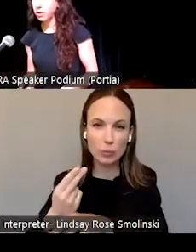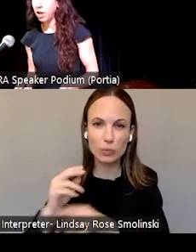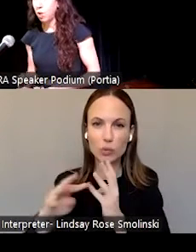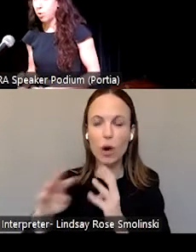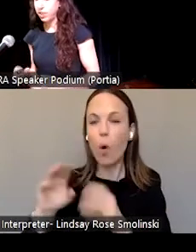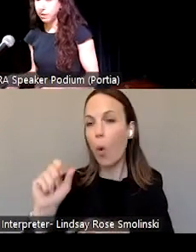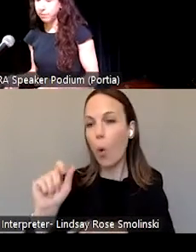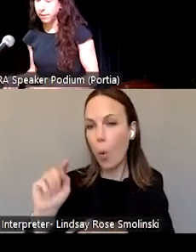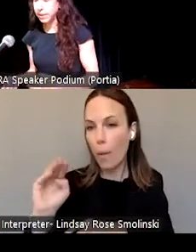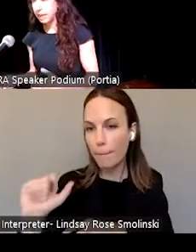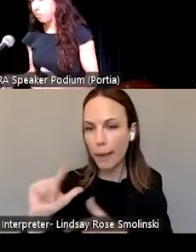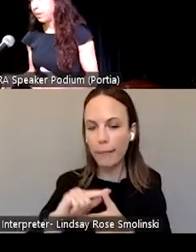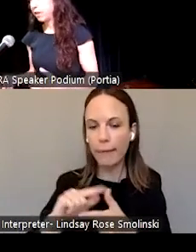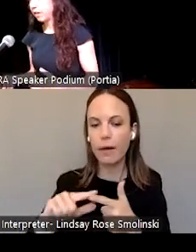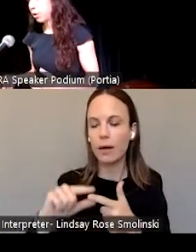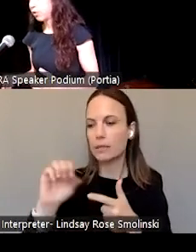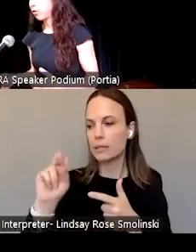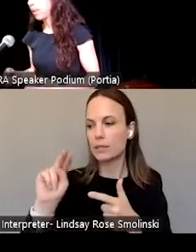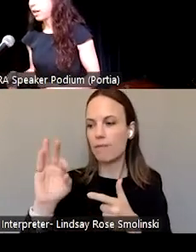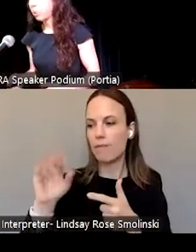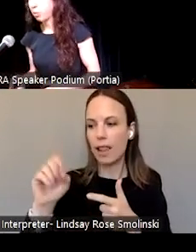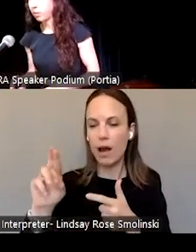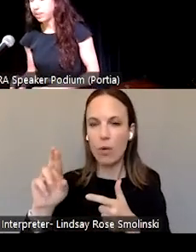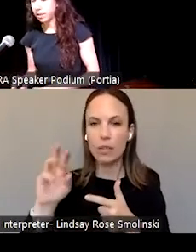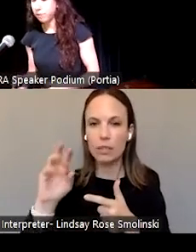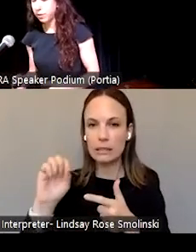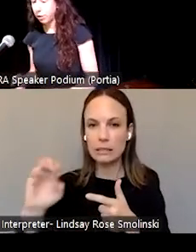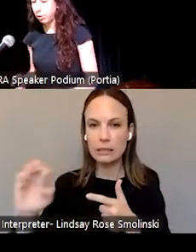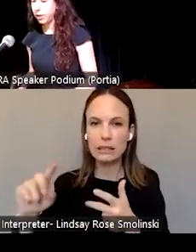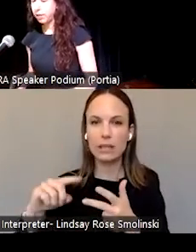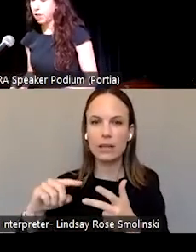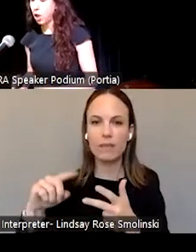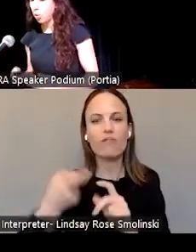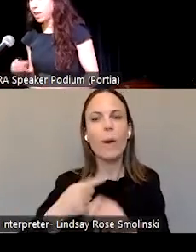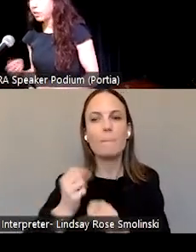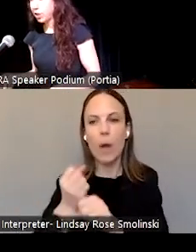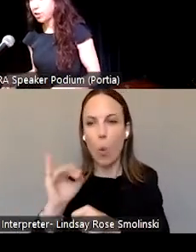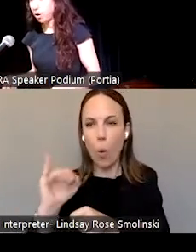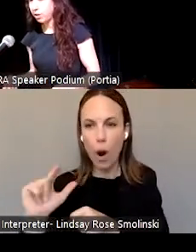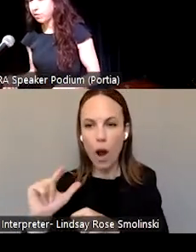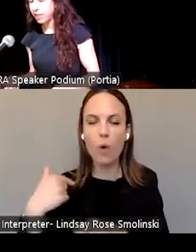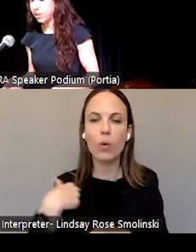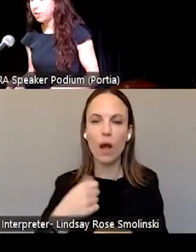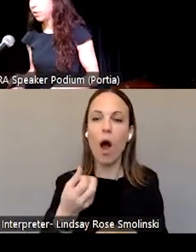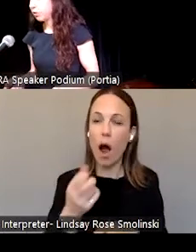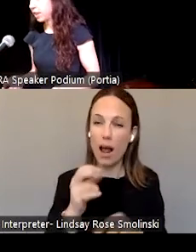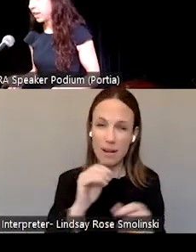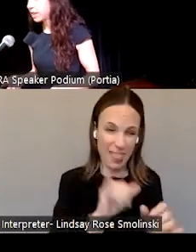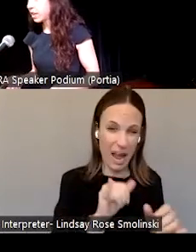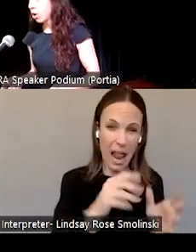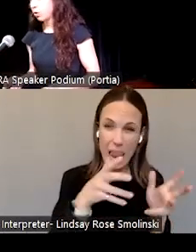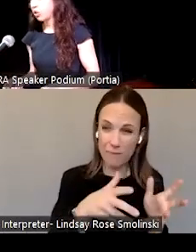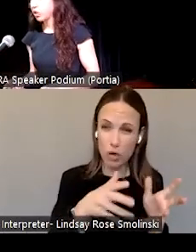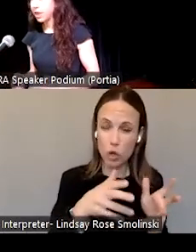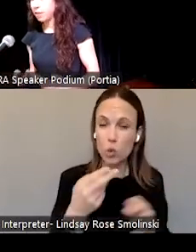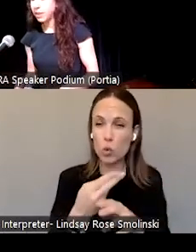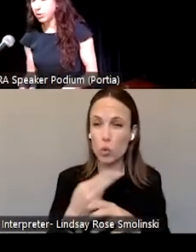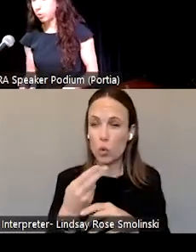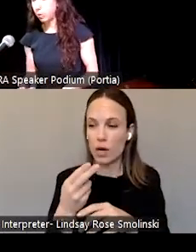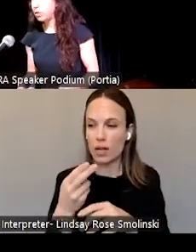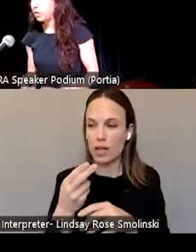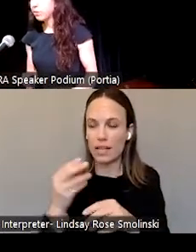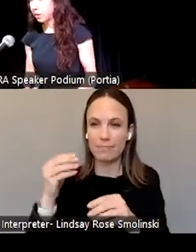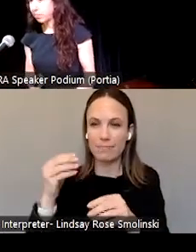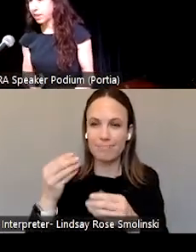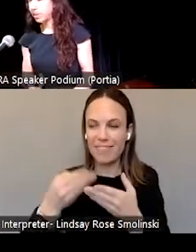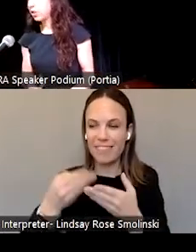milk, or the sunflower seed meal left over from making cold-pressed sunflower oil, we can turn all of these into ingredients, which can then be sold